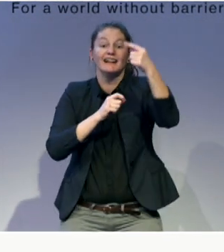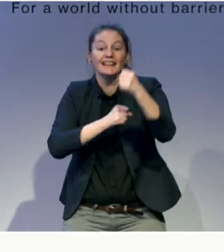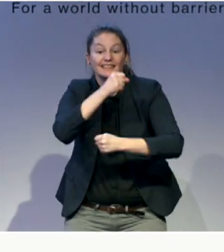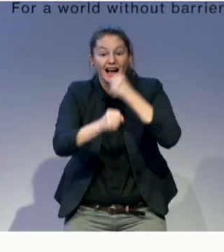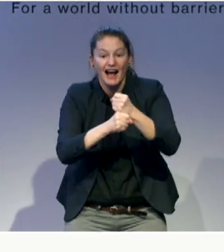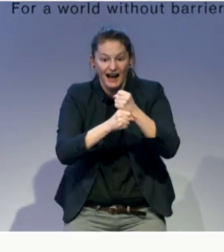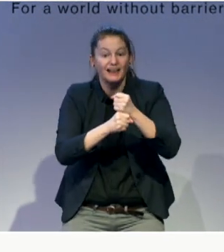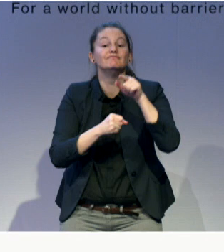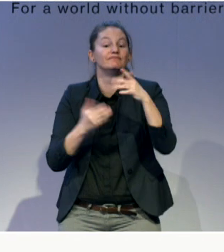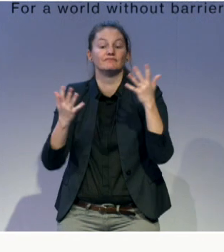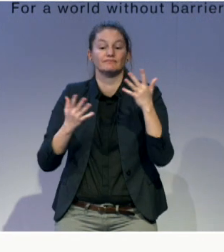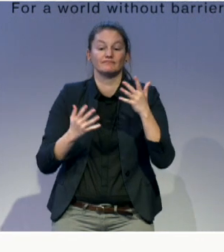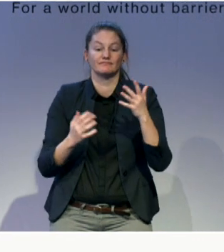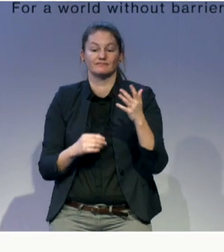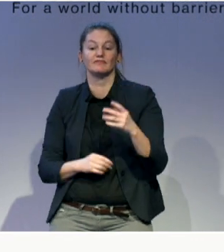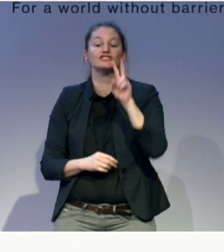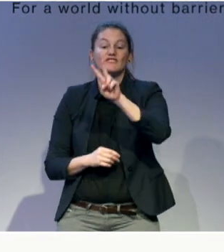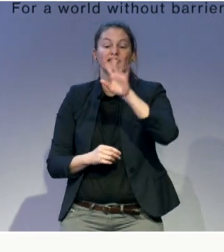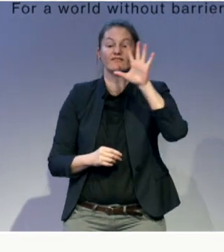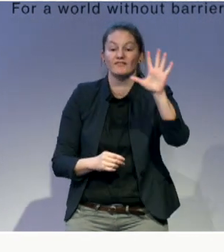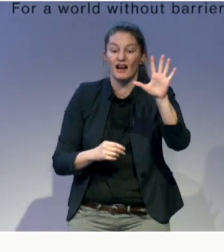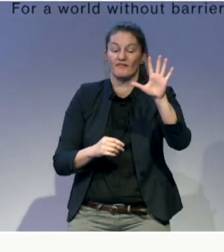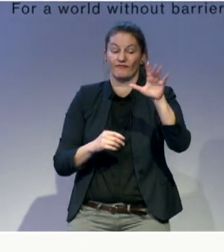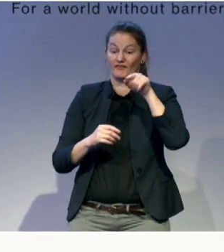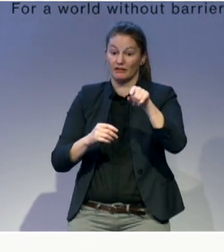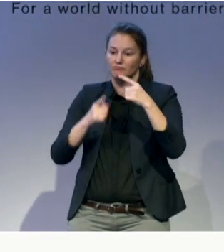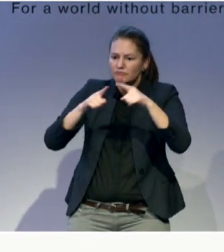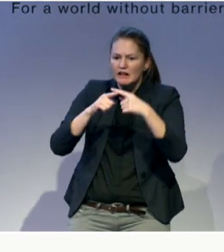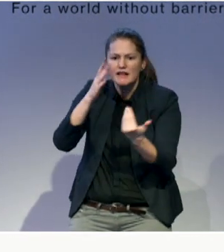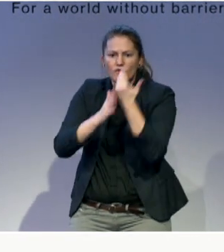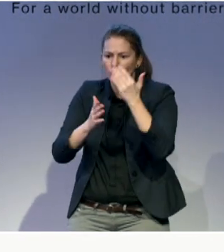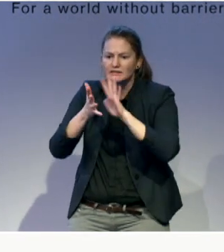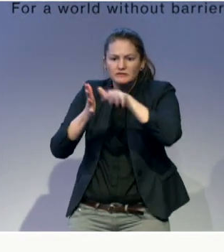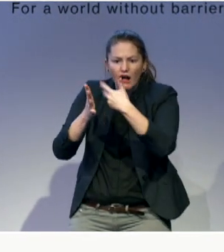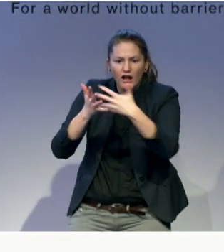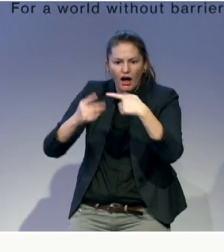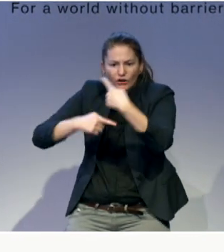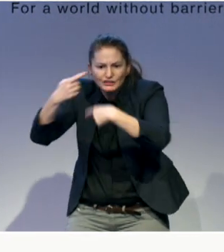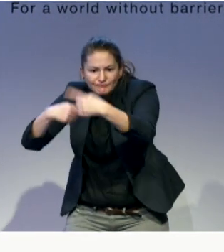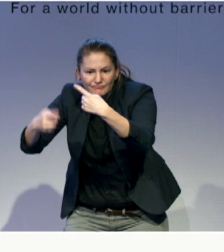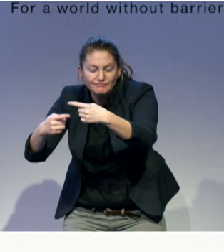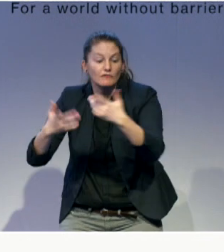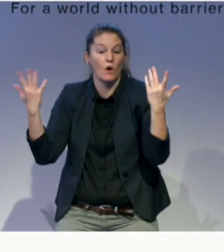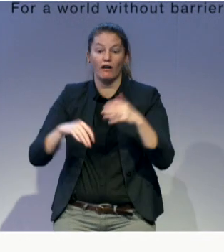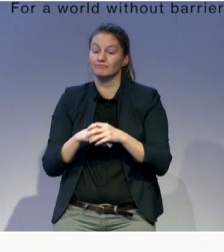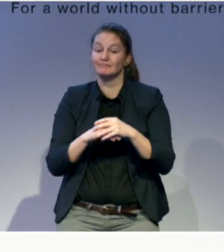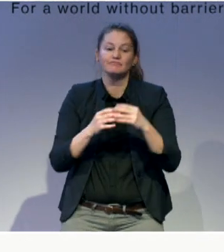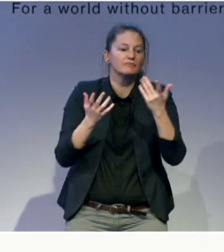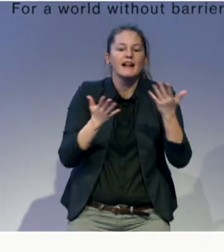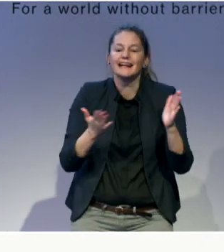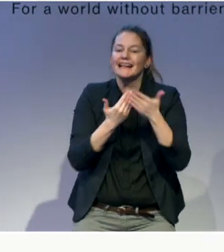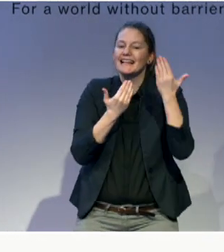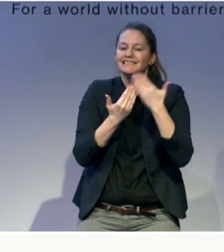developing sign language or using easy language or inclusive stakeholder involvement in